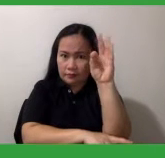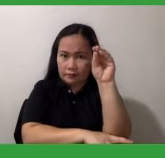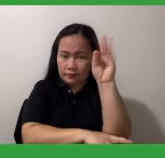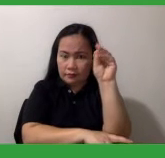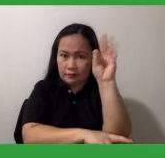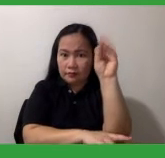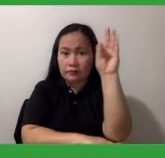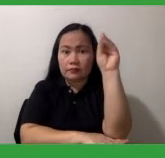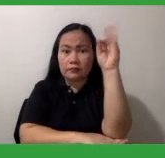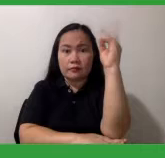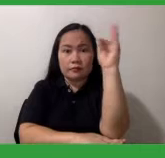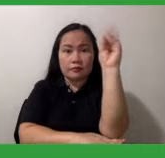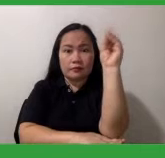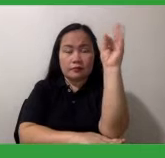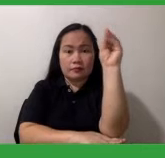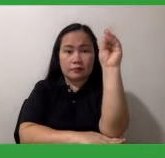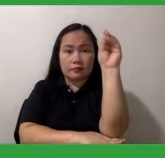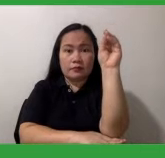degrees.